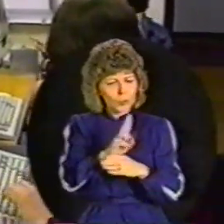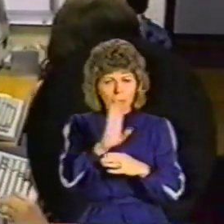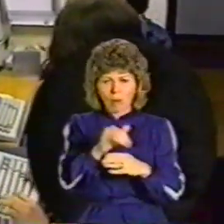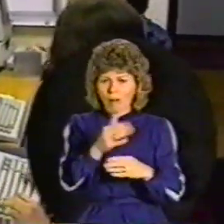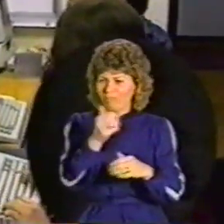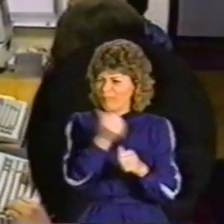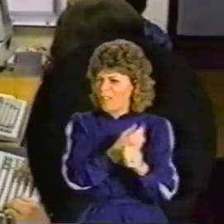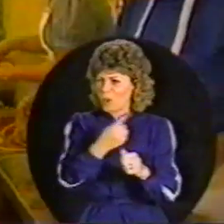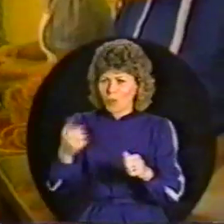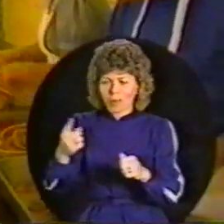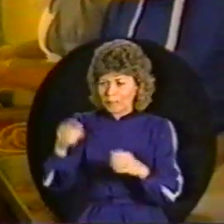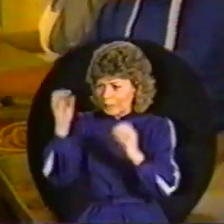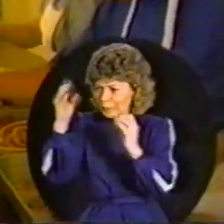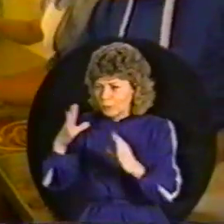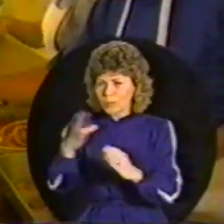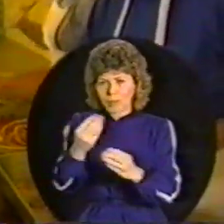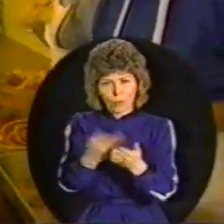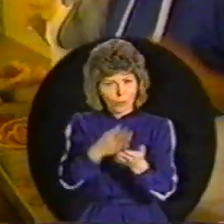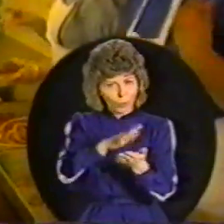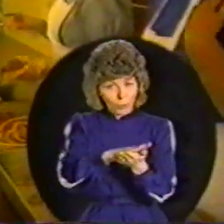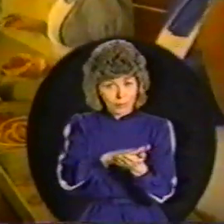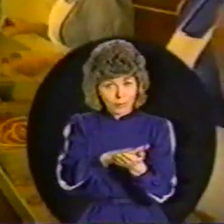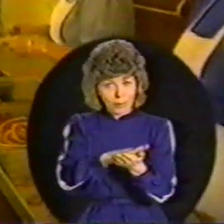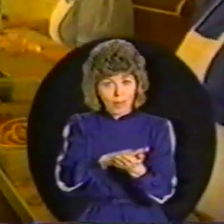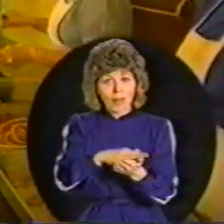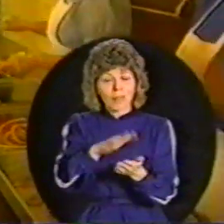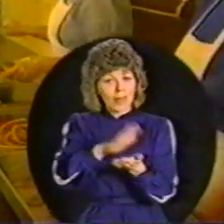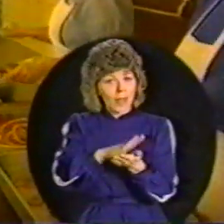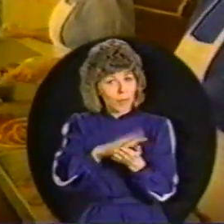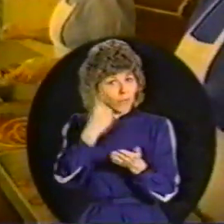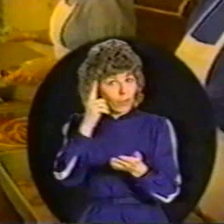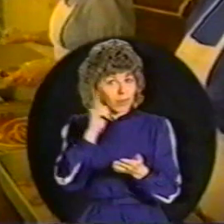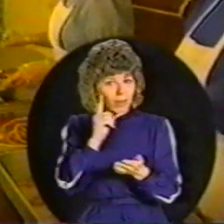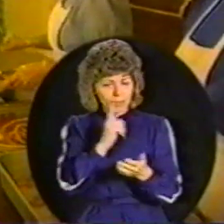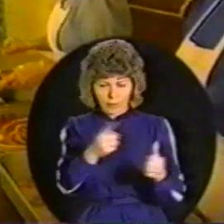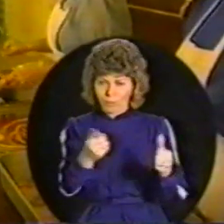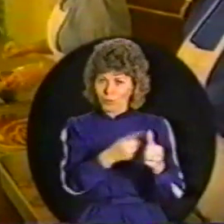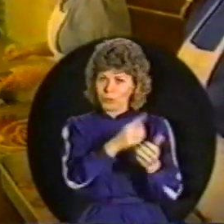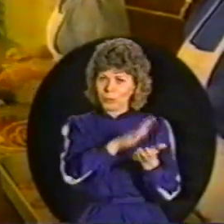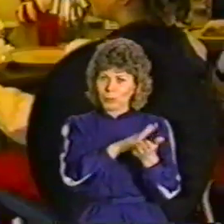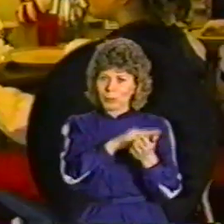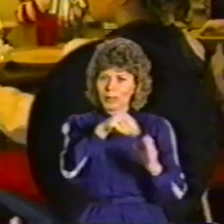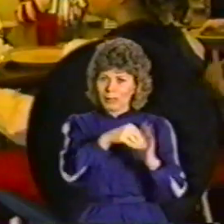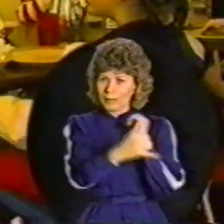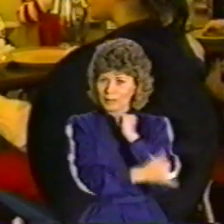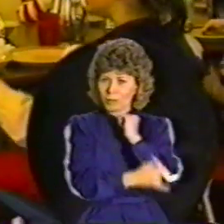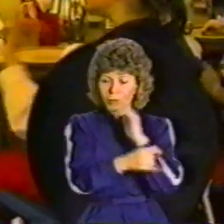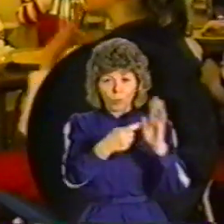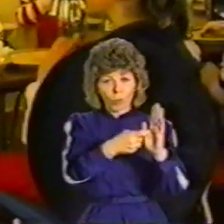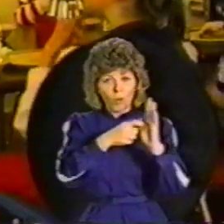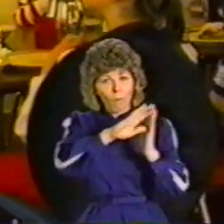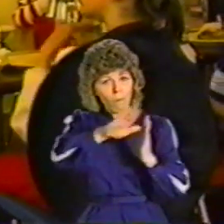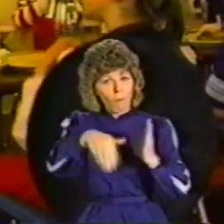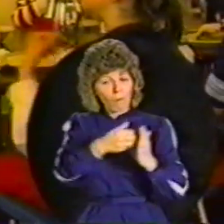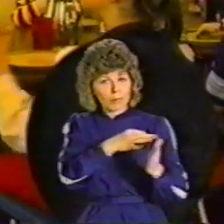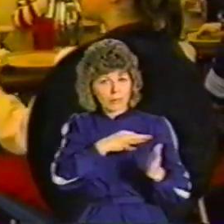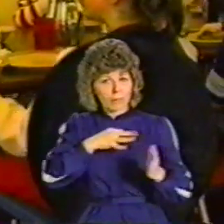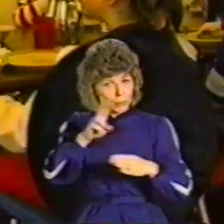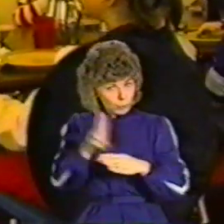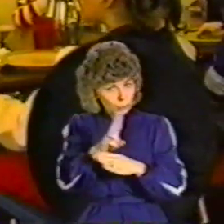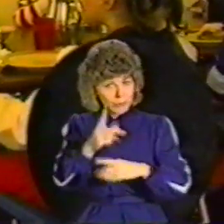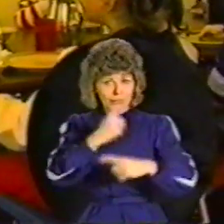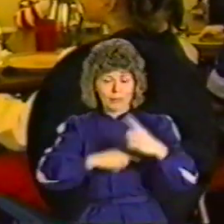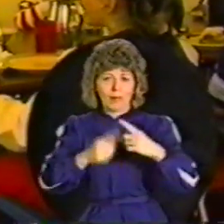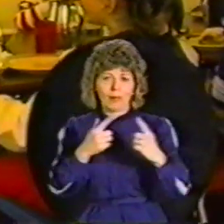nearly everyone from teachers to cooks. The Academy for the Deaf is the first school in the country requiring all staff to use